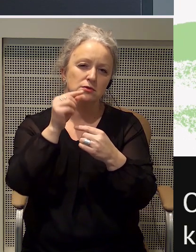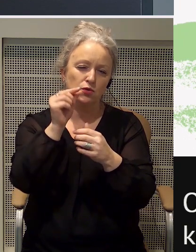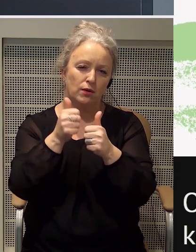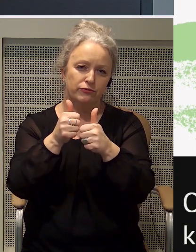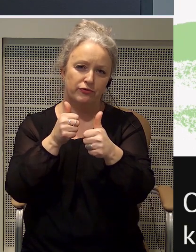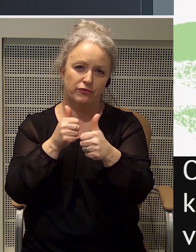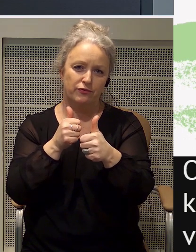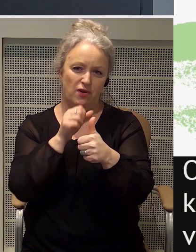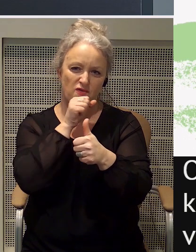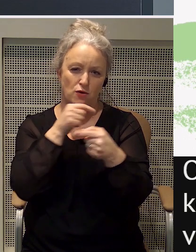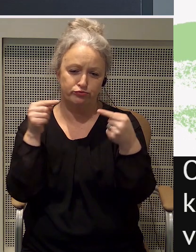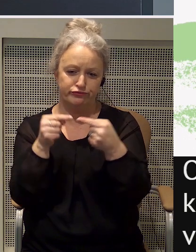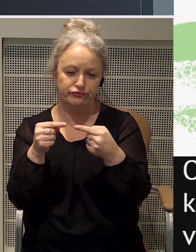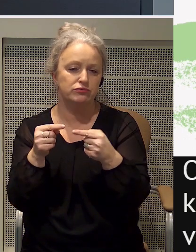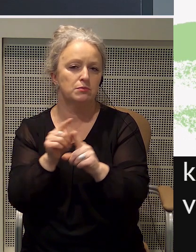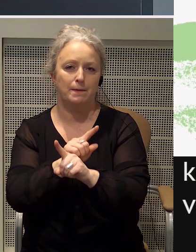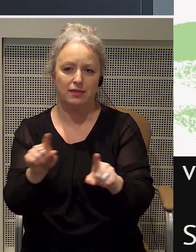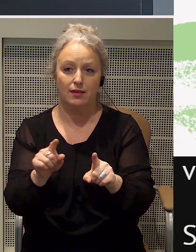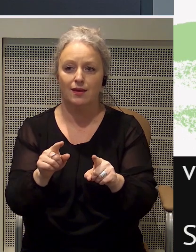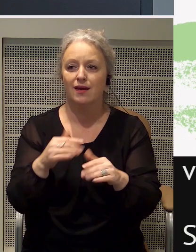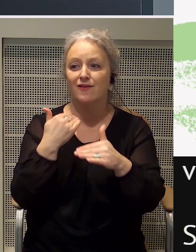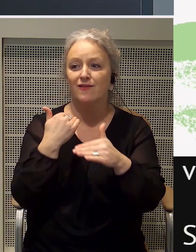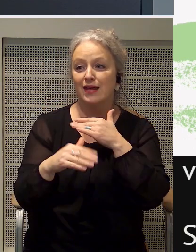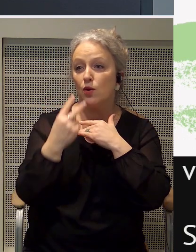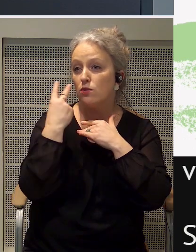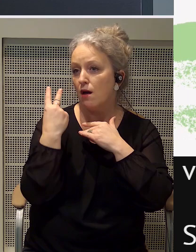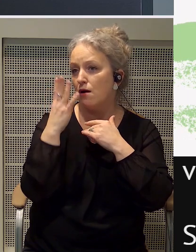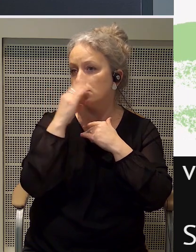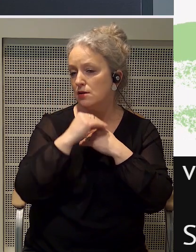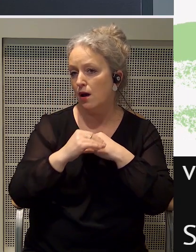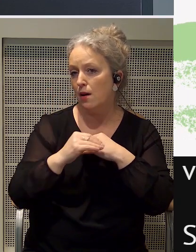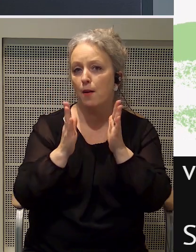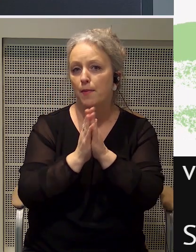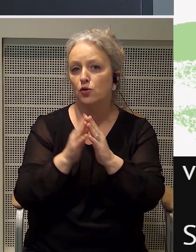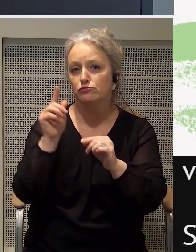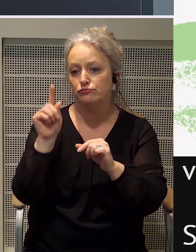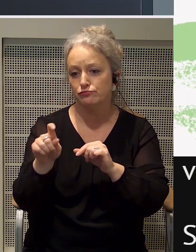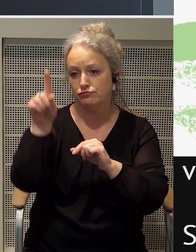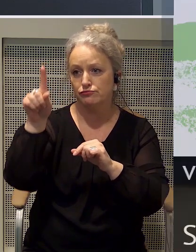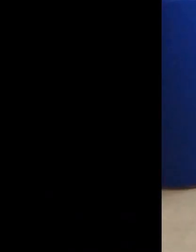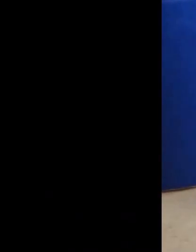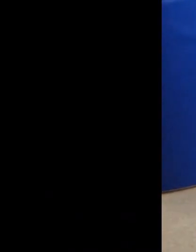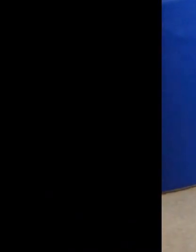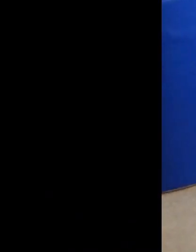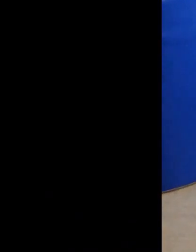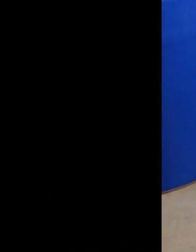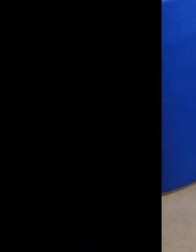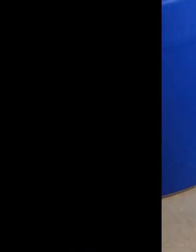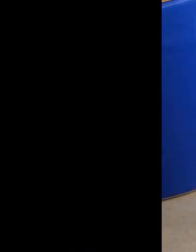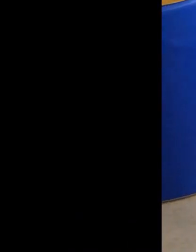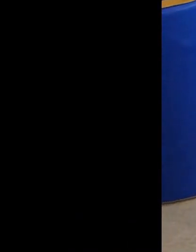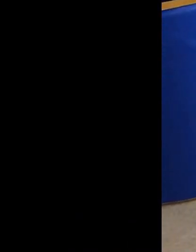impaired development compared to the peers. And here I have a video that I would like to show you.